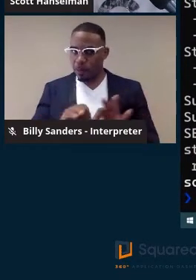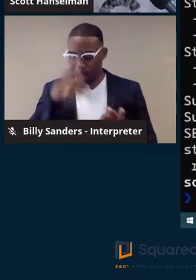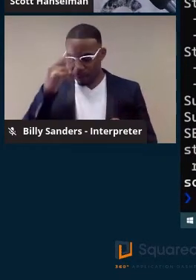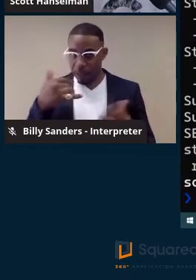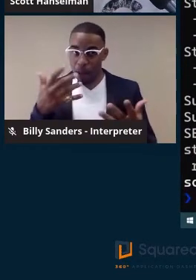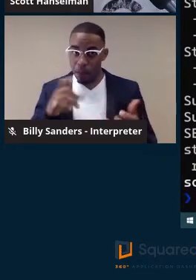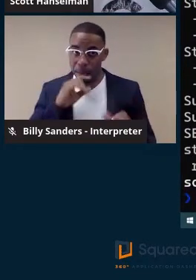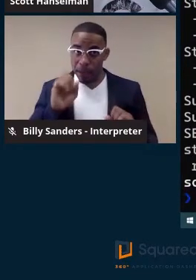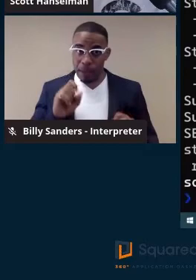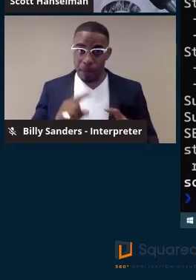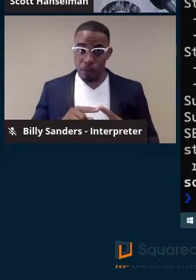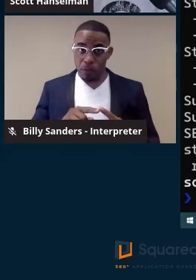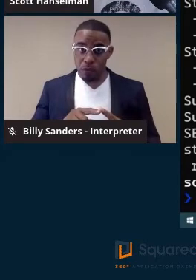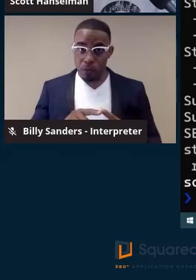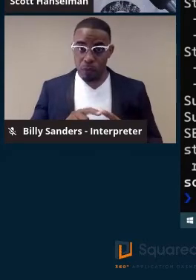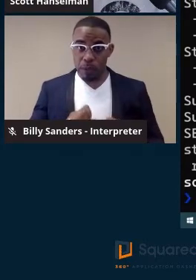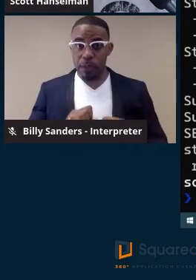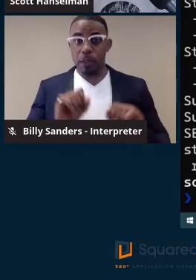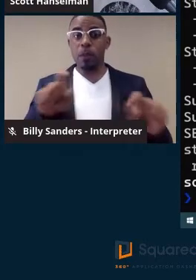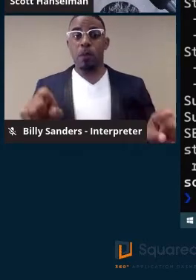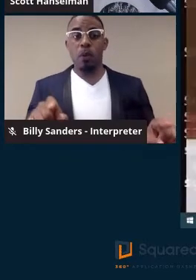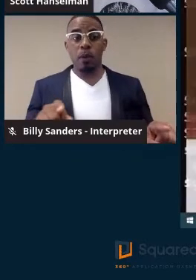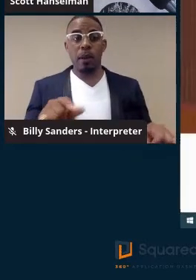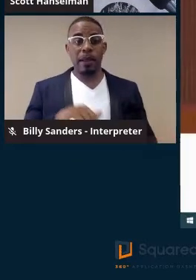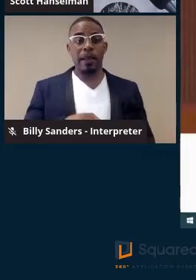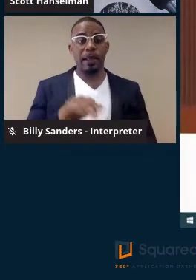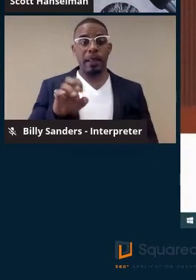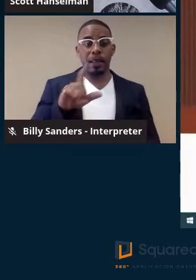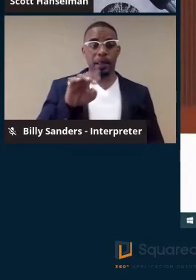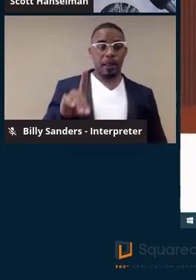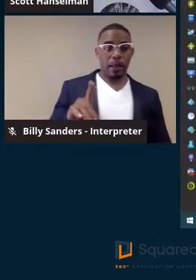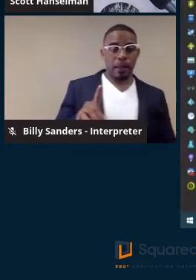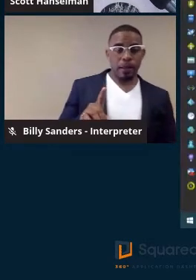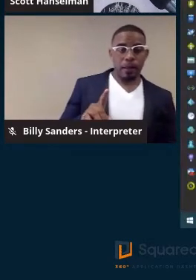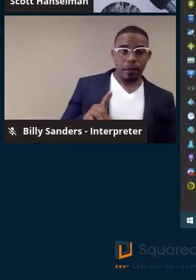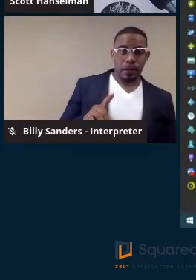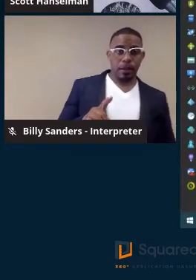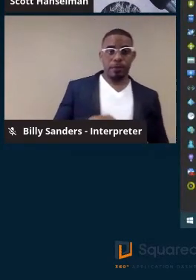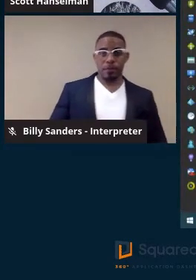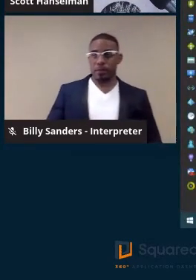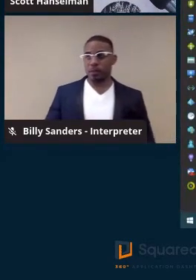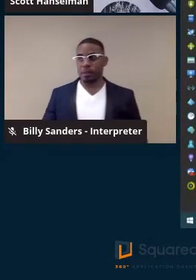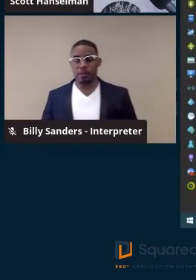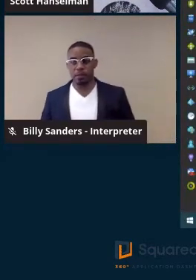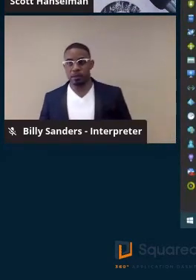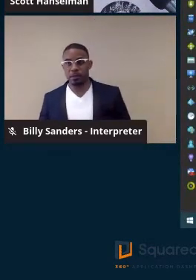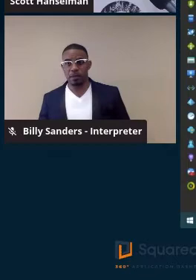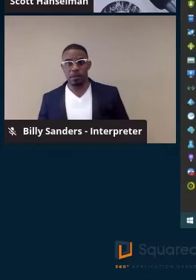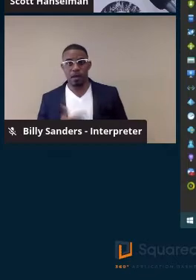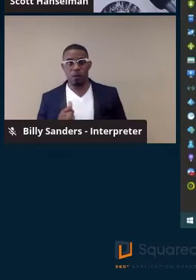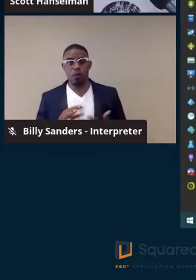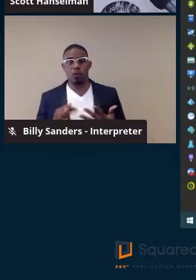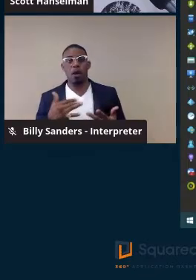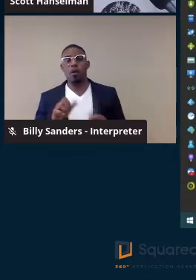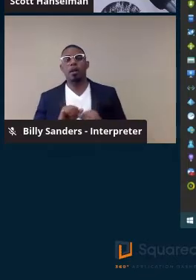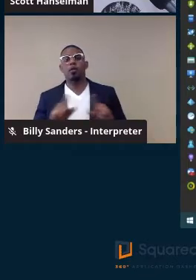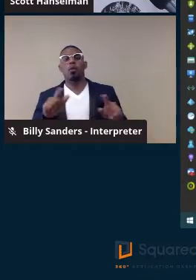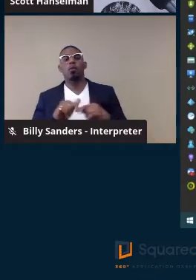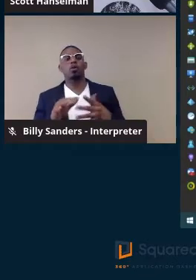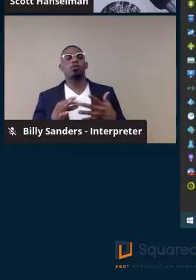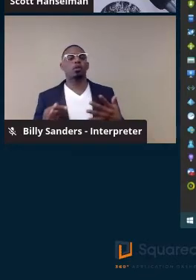be able to deploy into the cloud with choice. I want to be able to deploy with